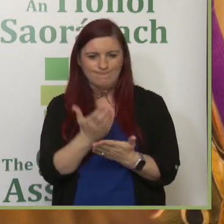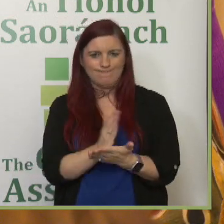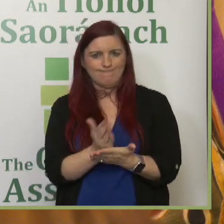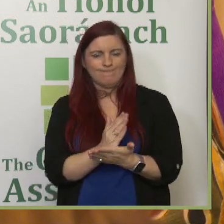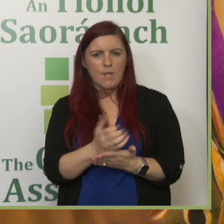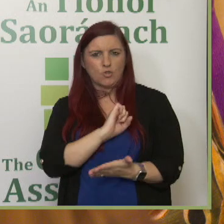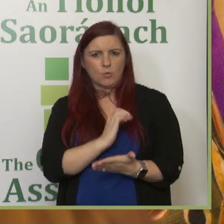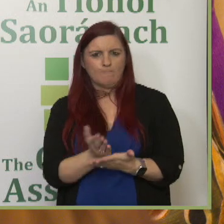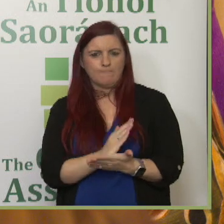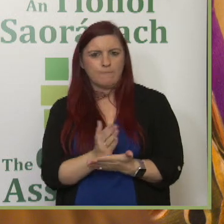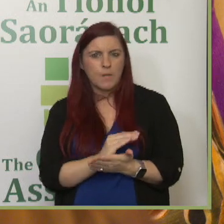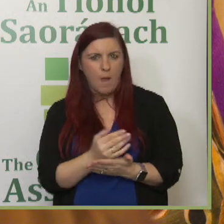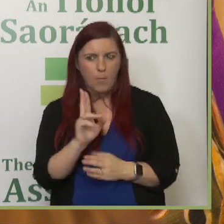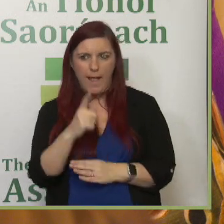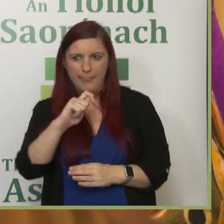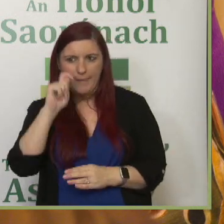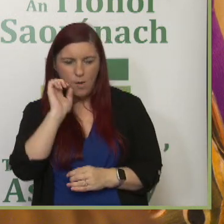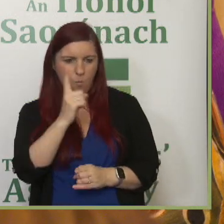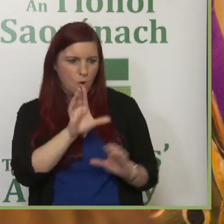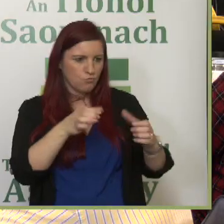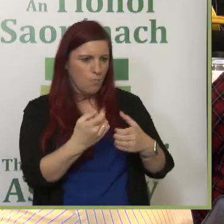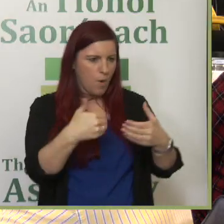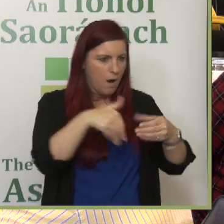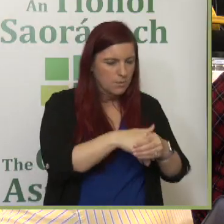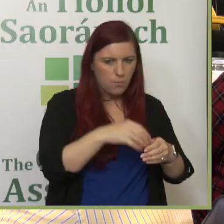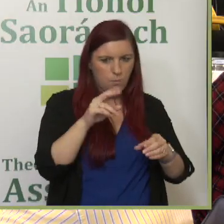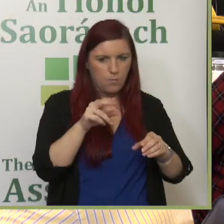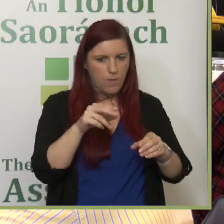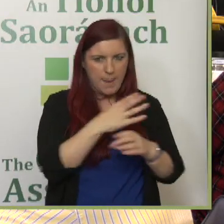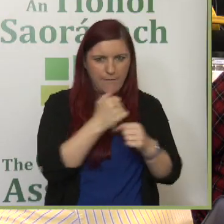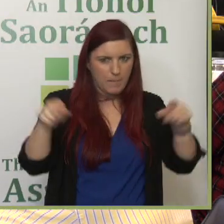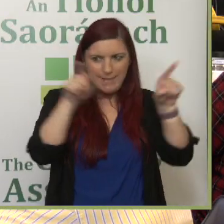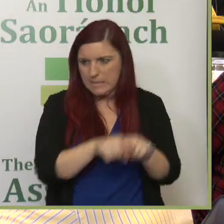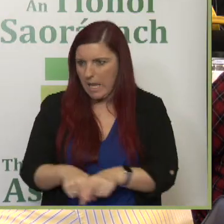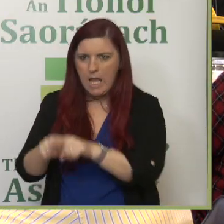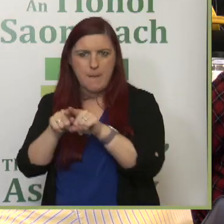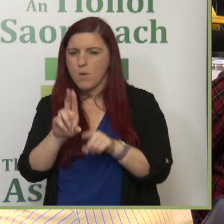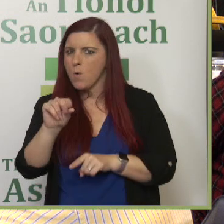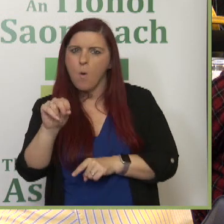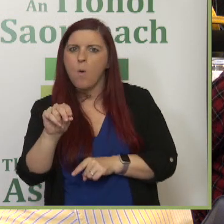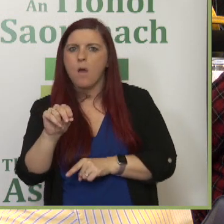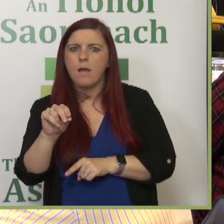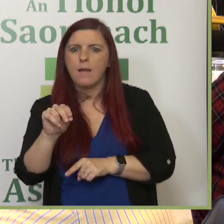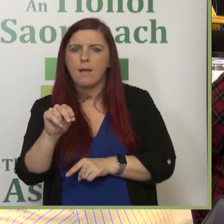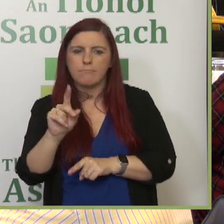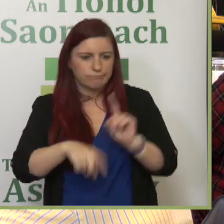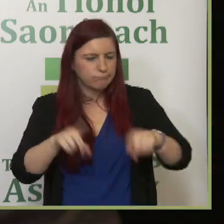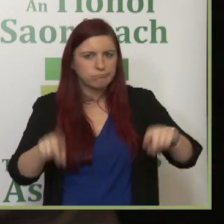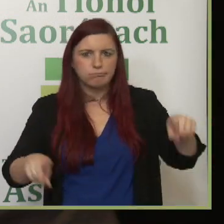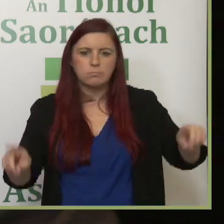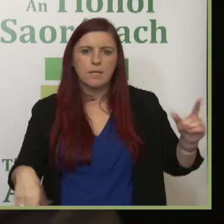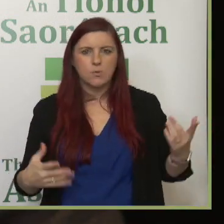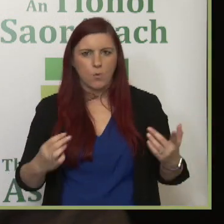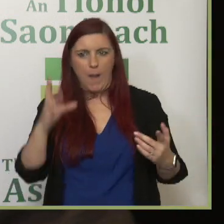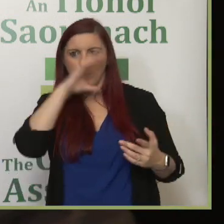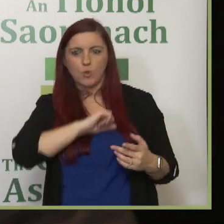with one group or in one context or in one country will necessarily work exactly in the same way elsewhere.